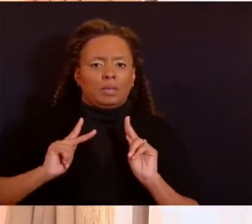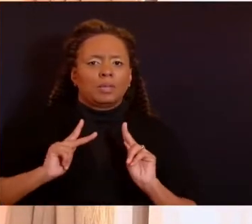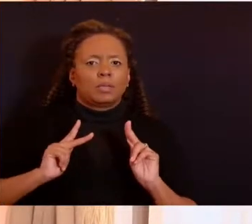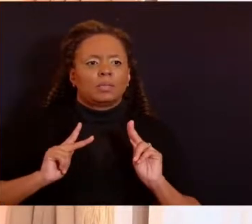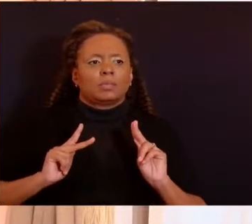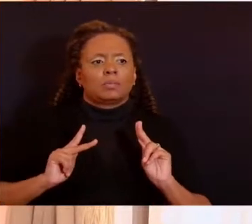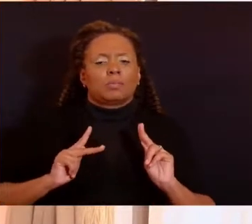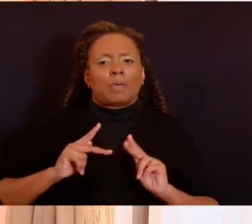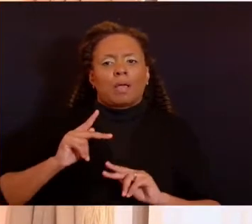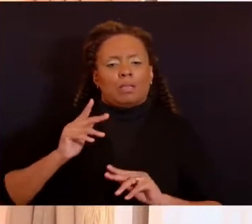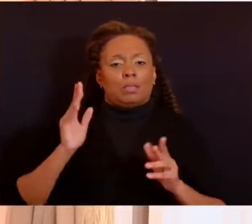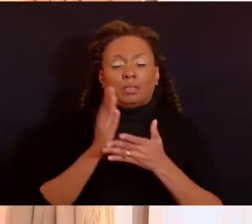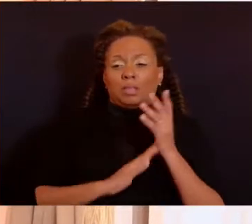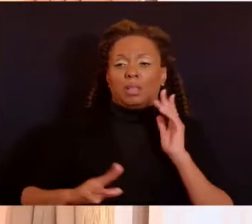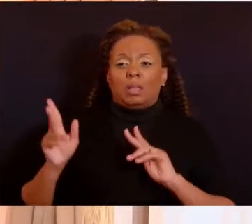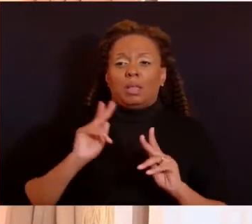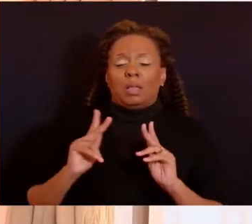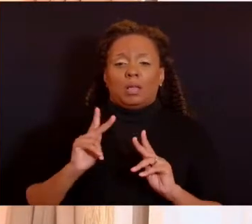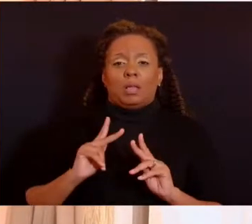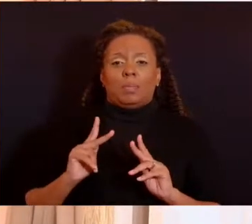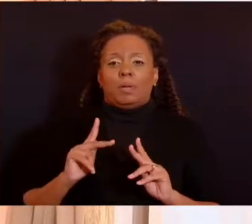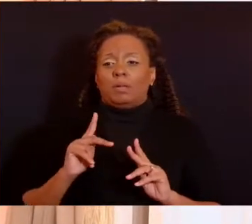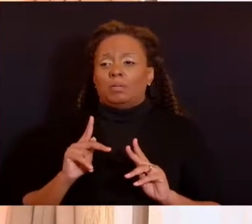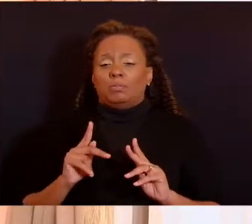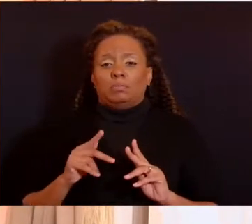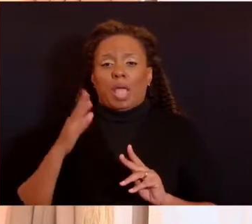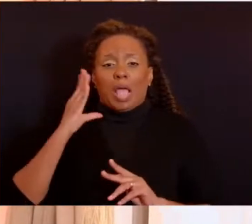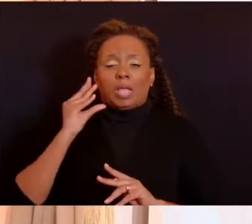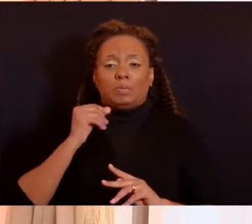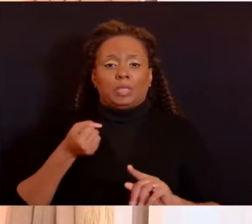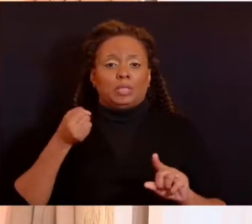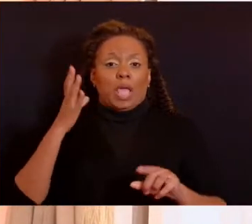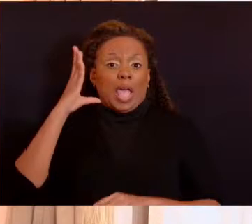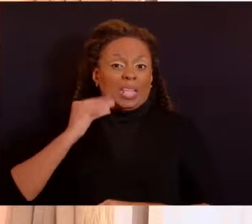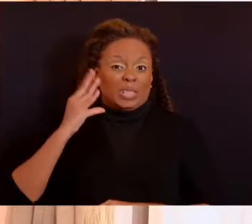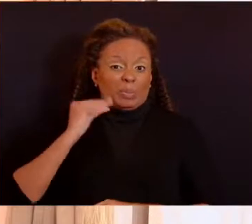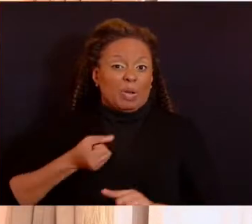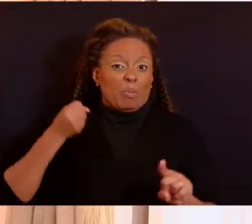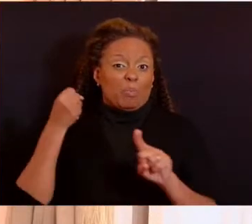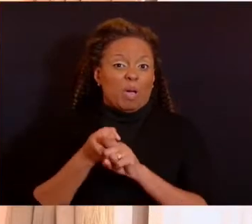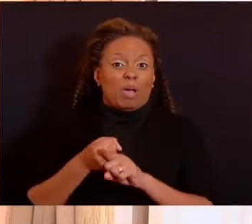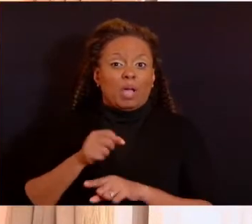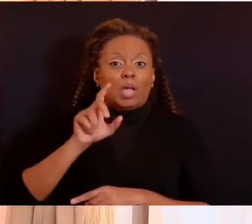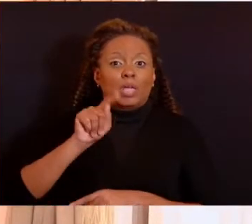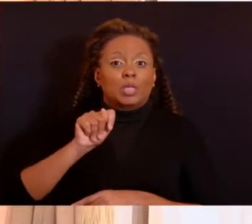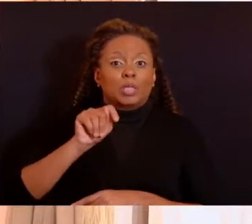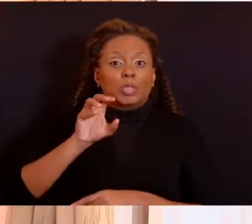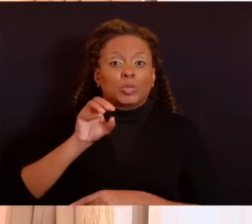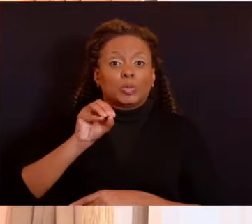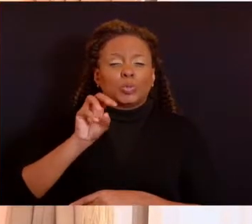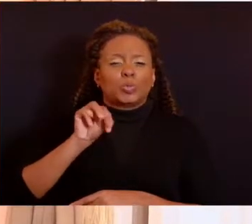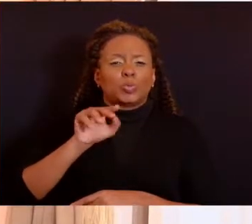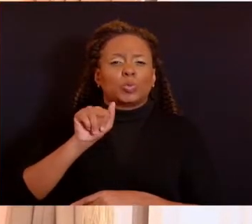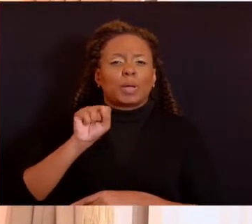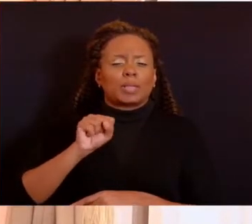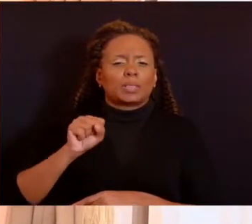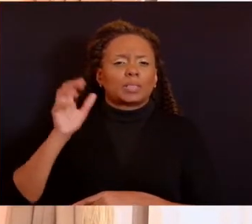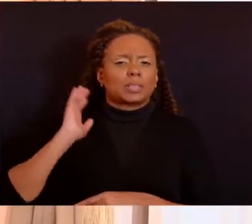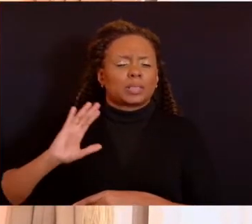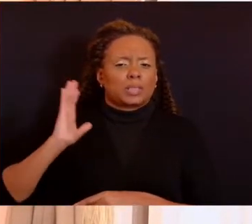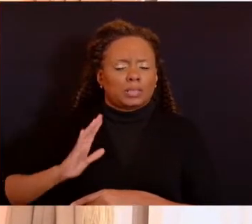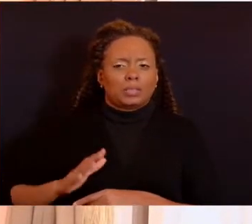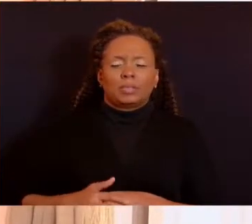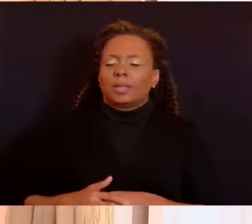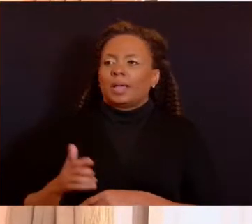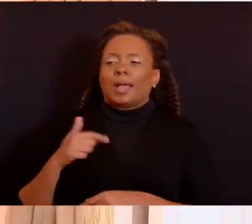Thomas, still waiting for assistance after Thomas. And I don't have eyes in the back of my head, but I give you